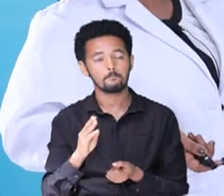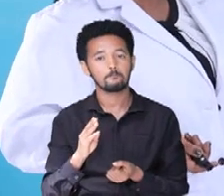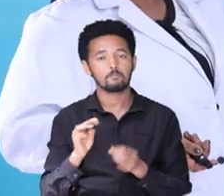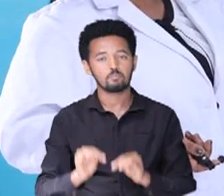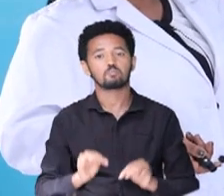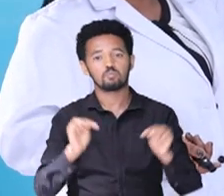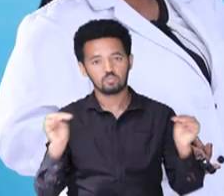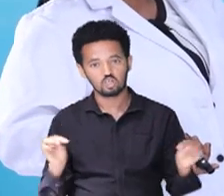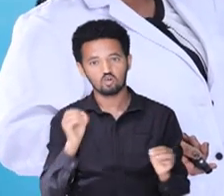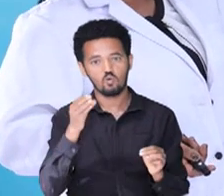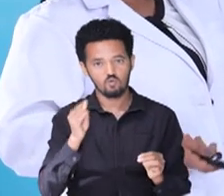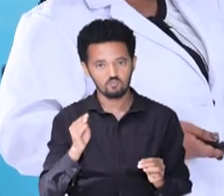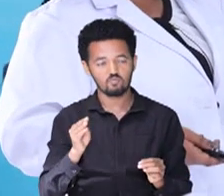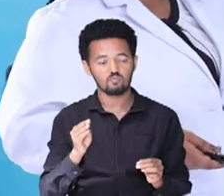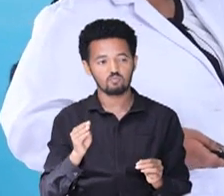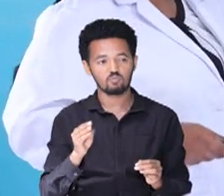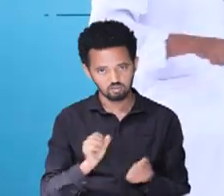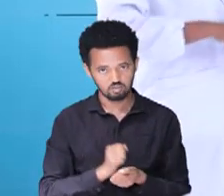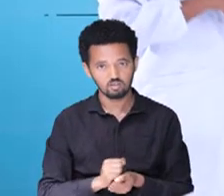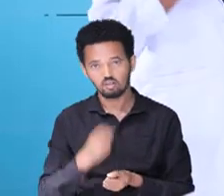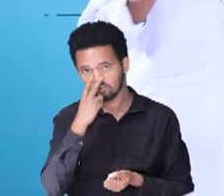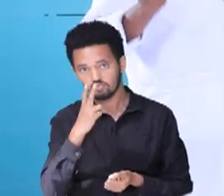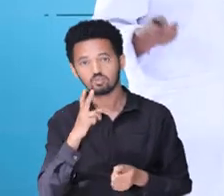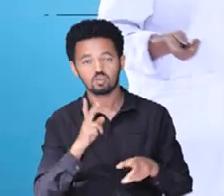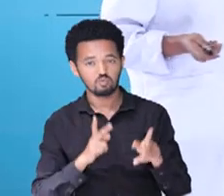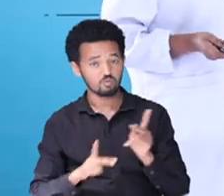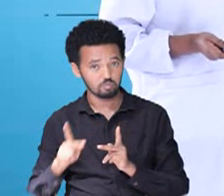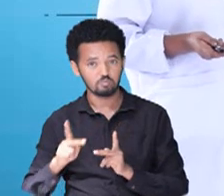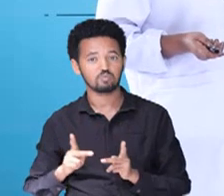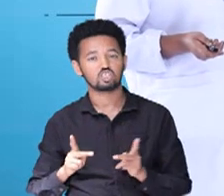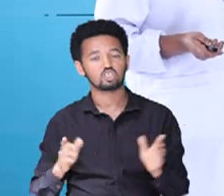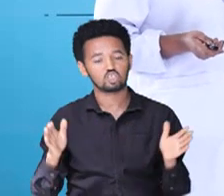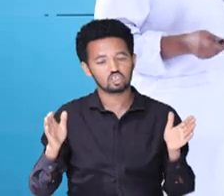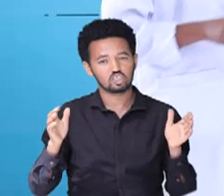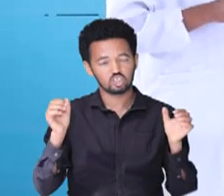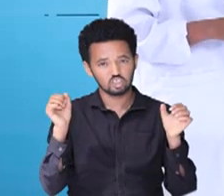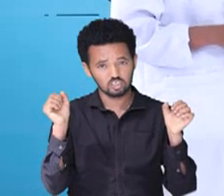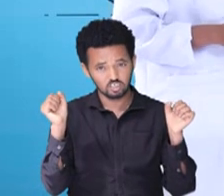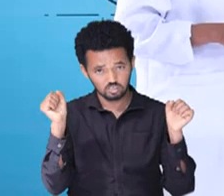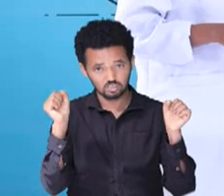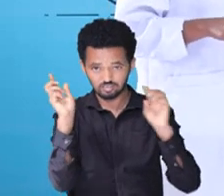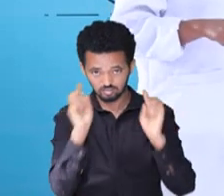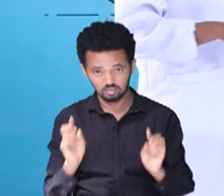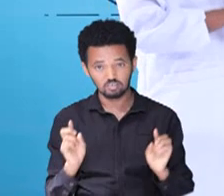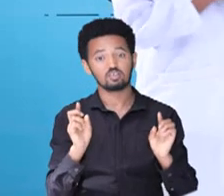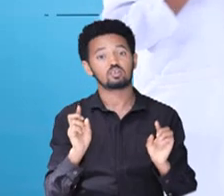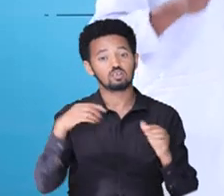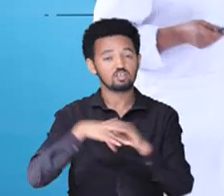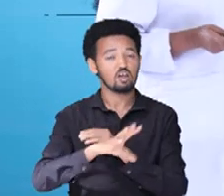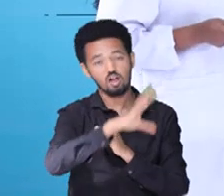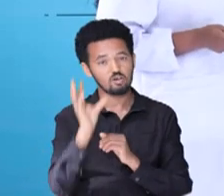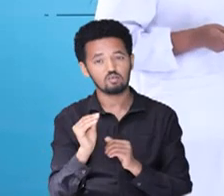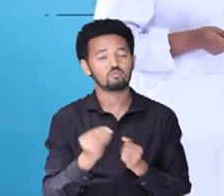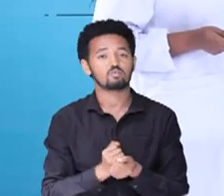fertility. Let us see the population size of Africa, what seems like the population